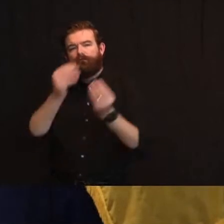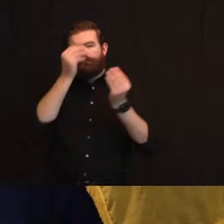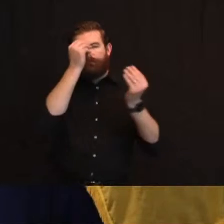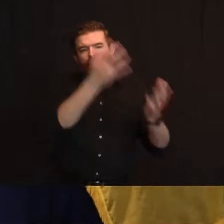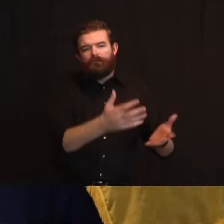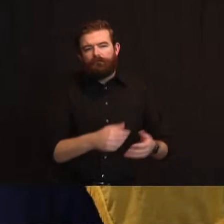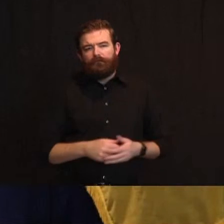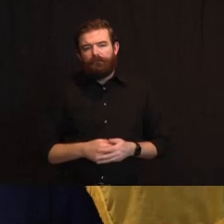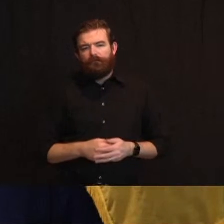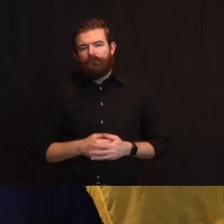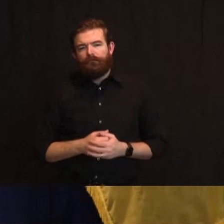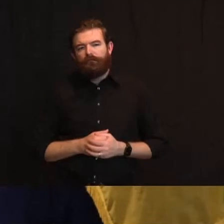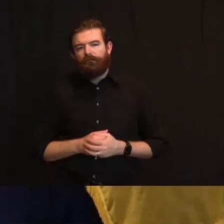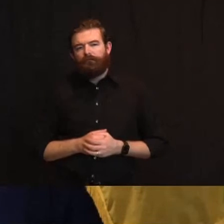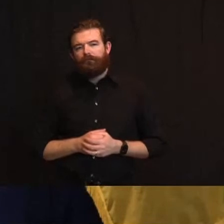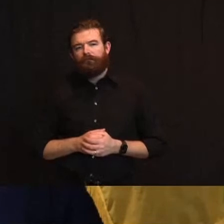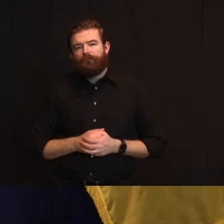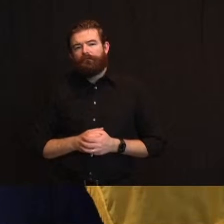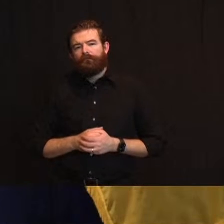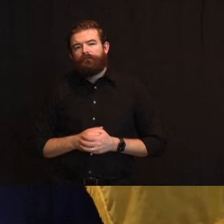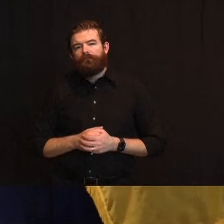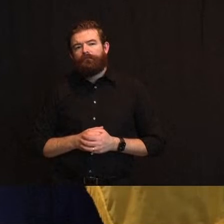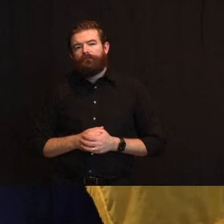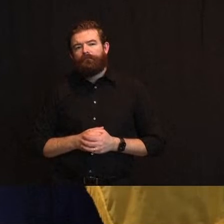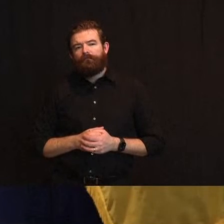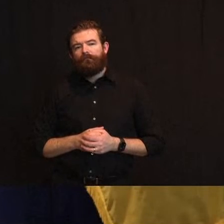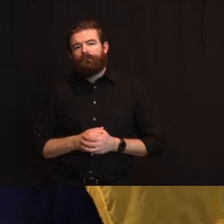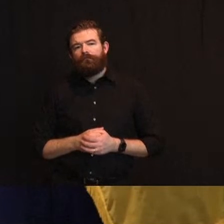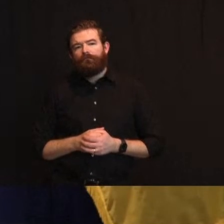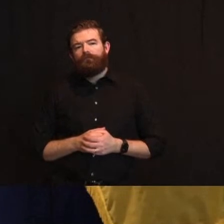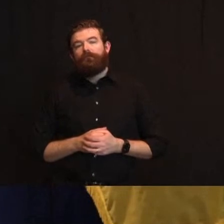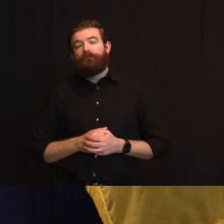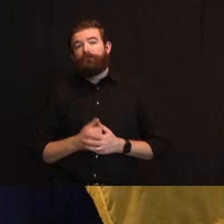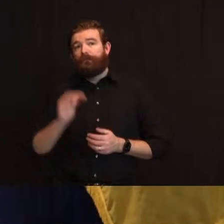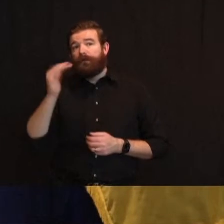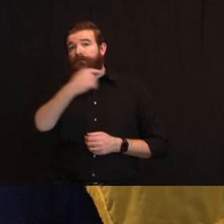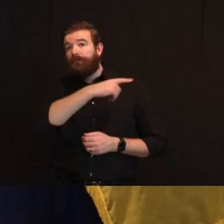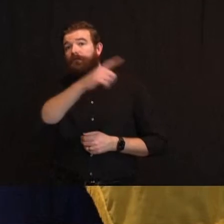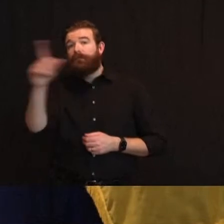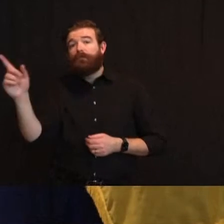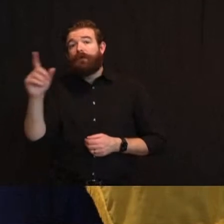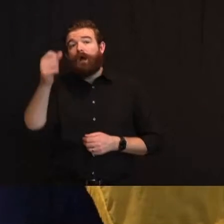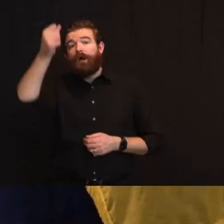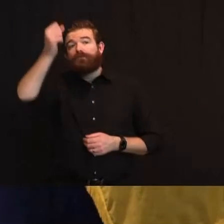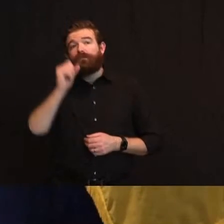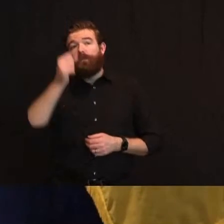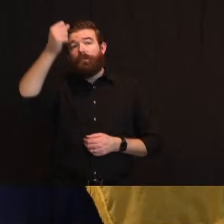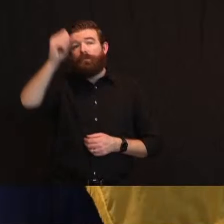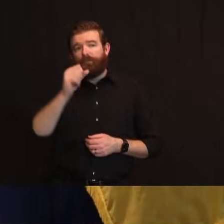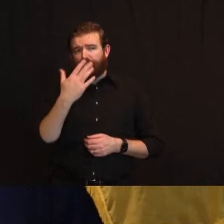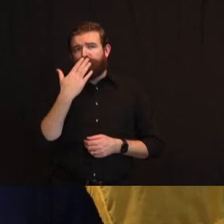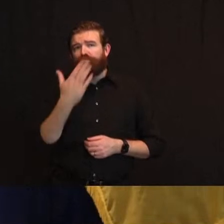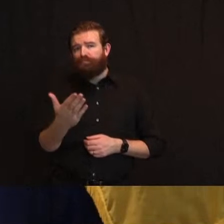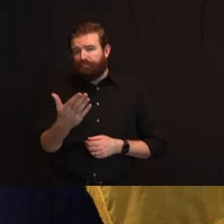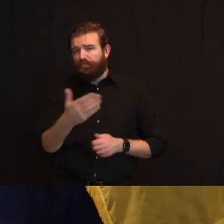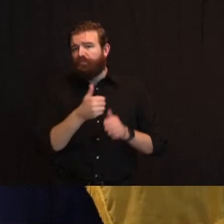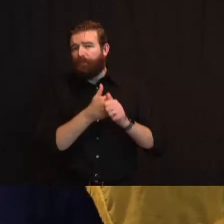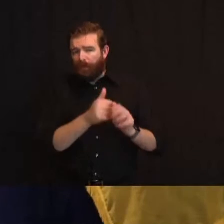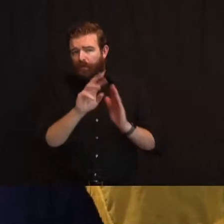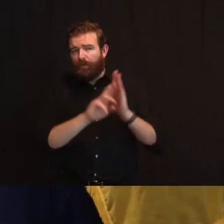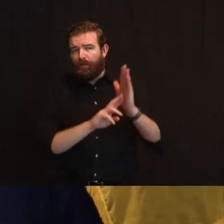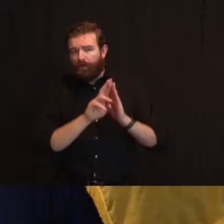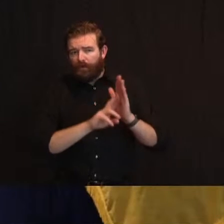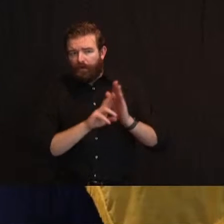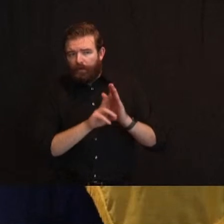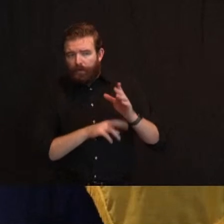operations have been very good examples, but if there are examples you're aware of, I'd like to know what they are, and I don't like hearing they're out-of-state plates overnight.